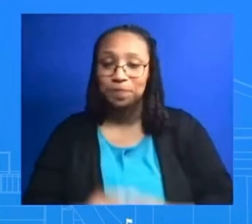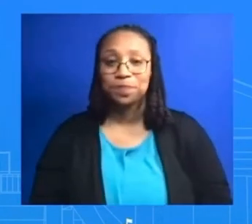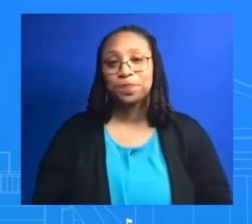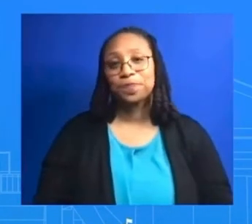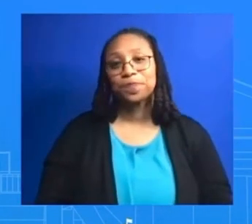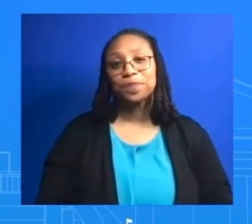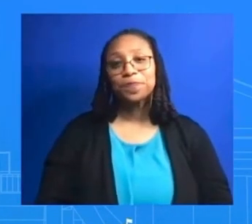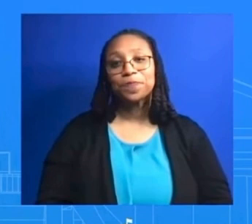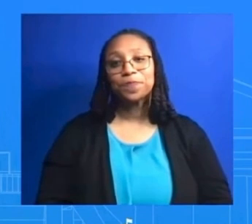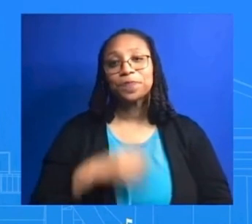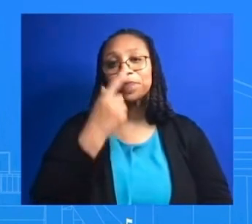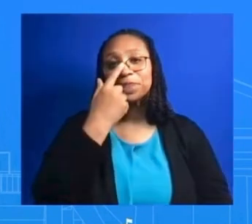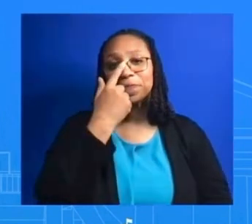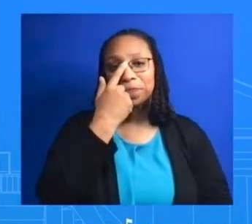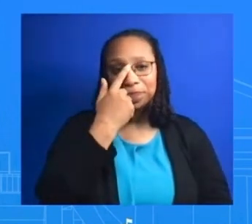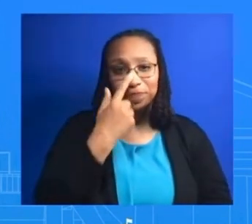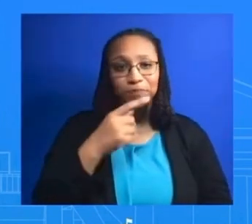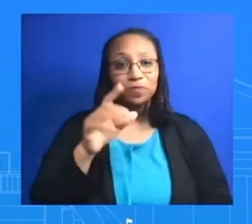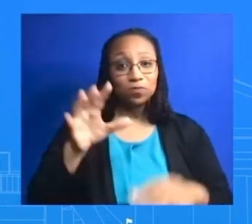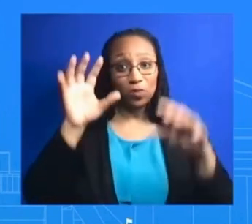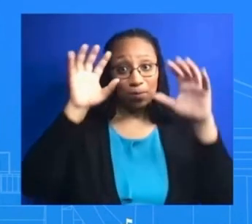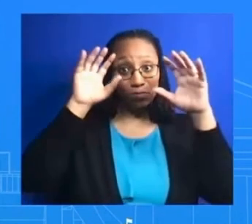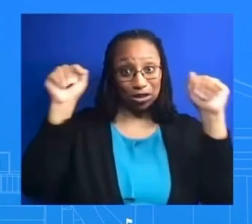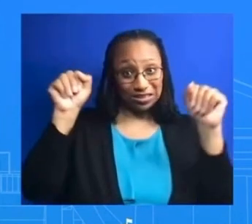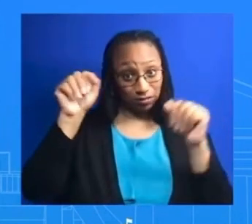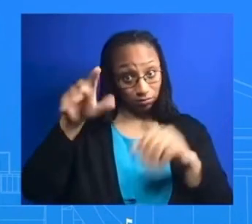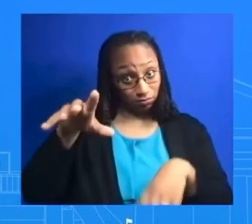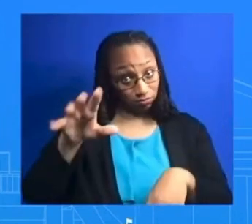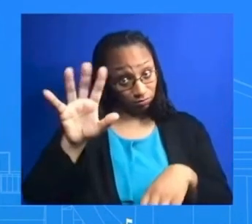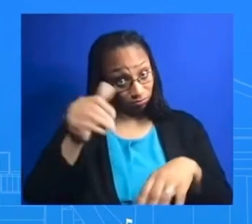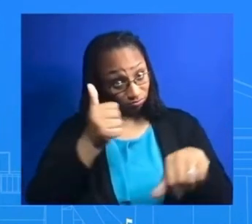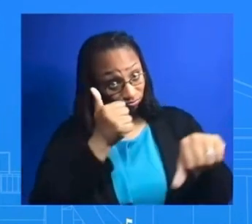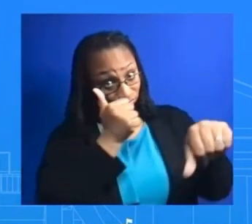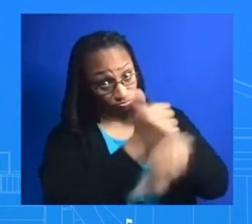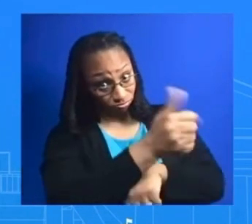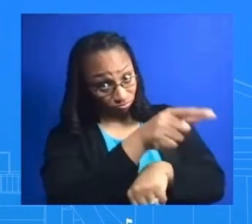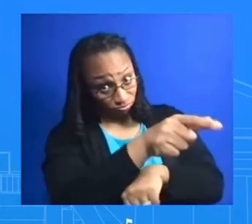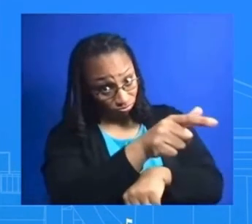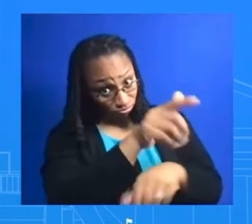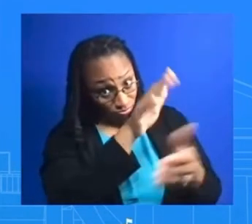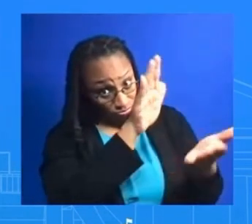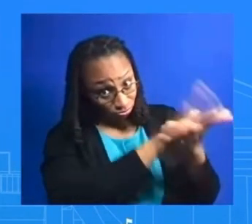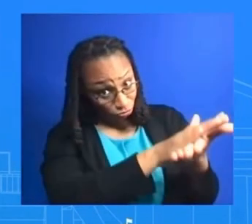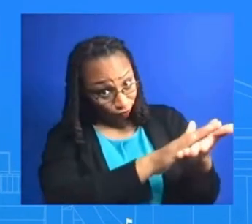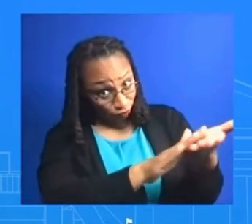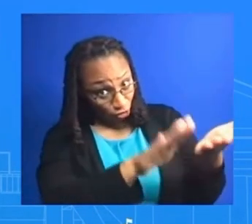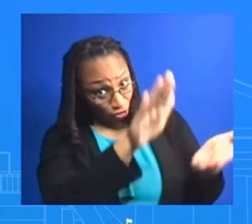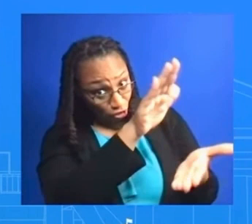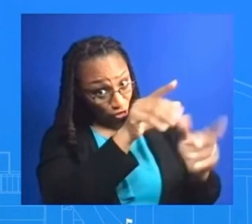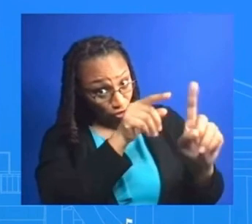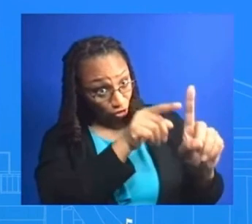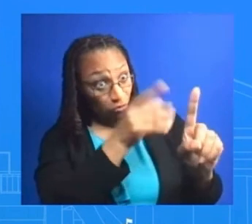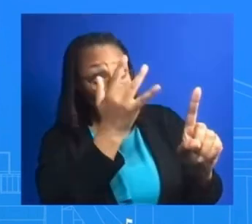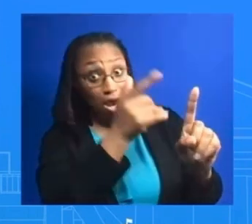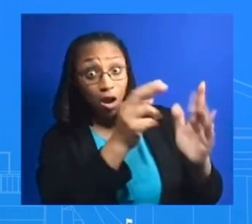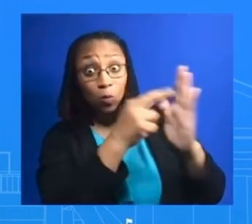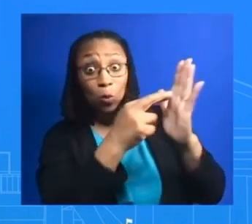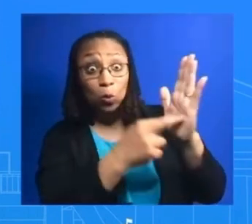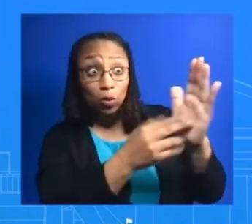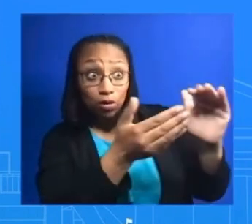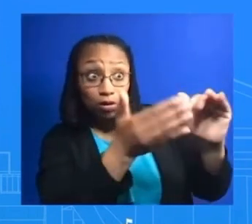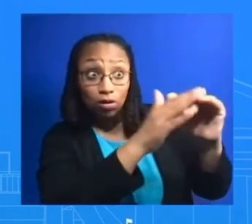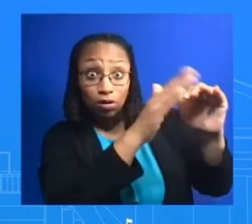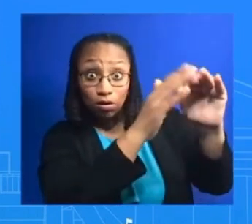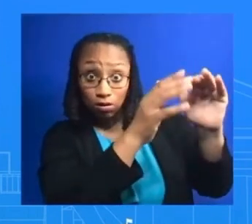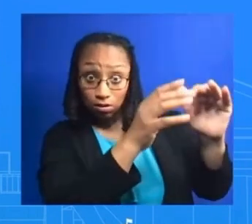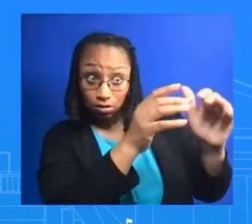for that affordability issue? And do you really think that that rule's working that you talked about? Well, the rule is still in progress. It's going to be proposed and then ultimately put in place. But I think